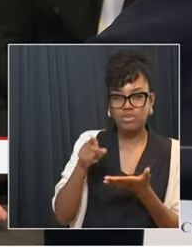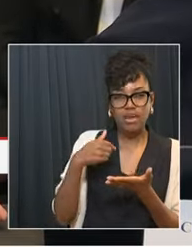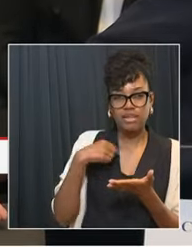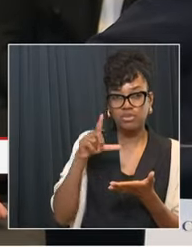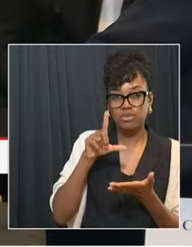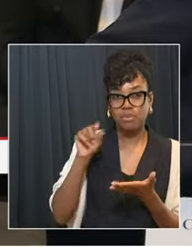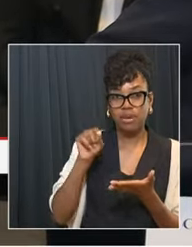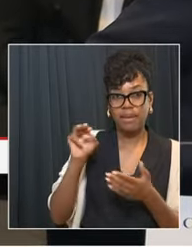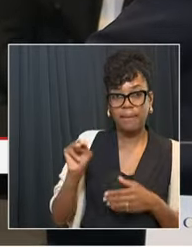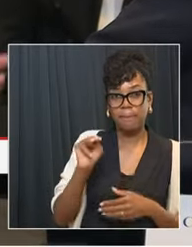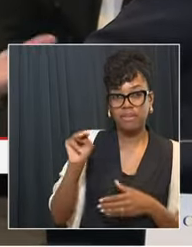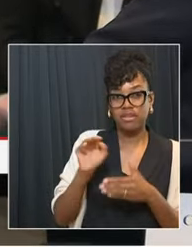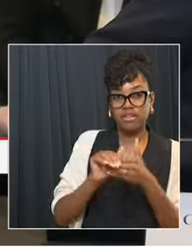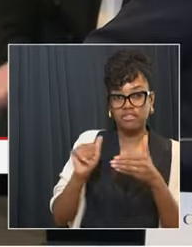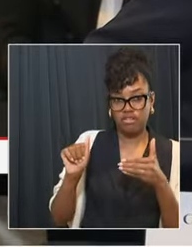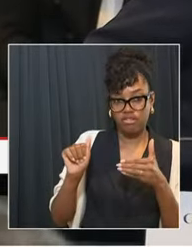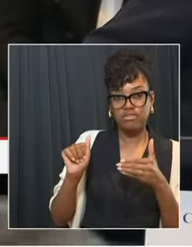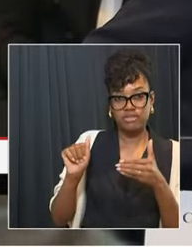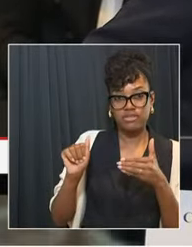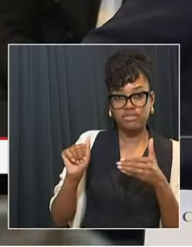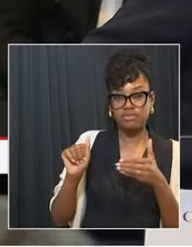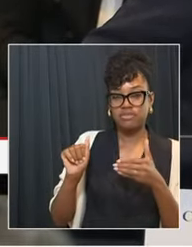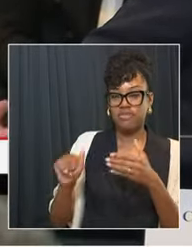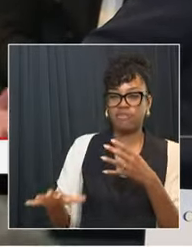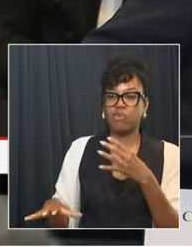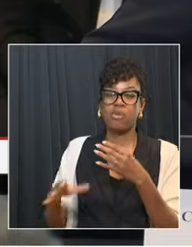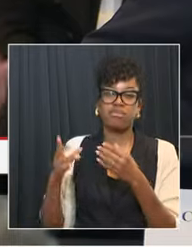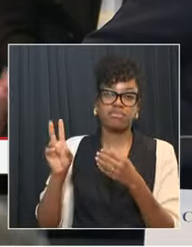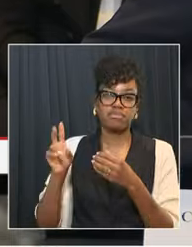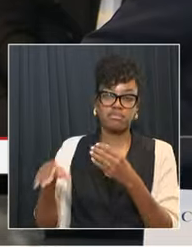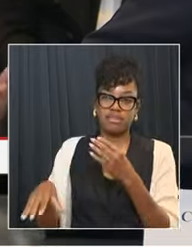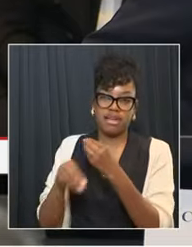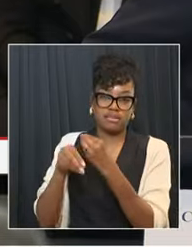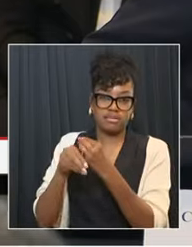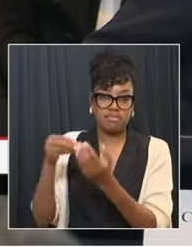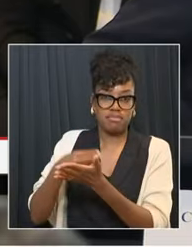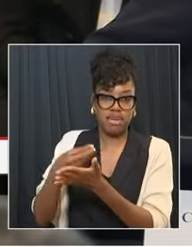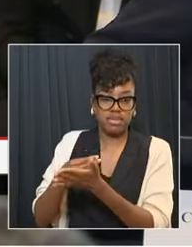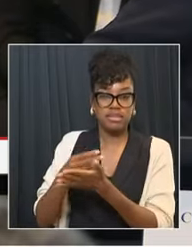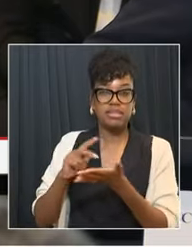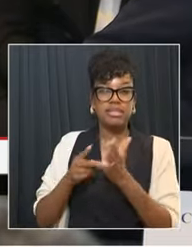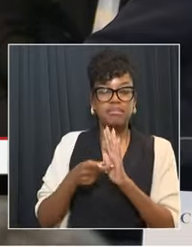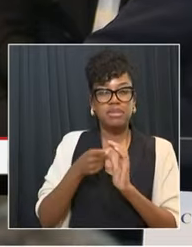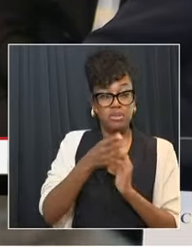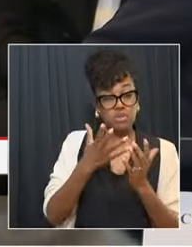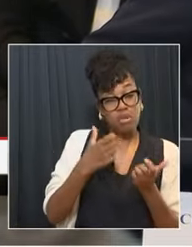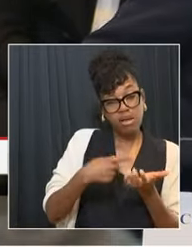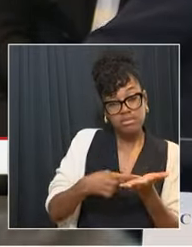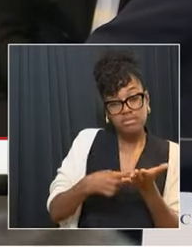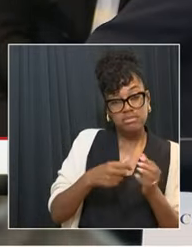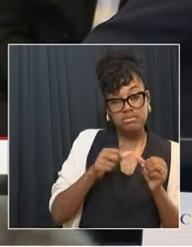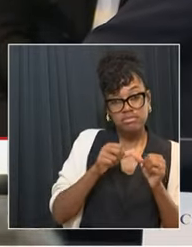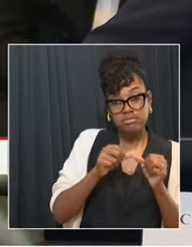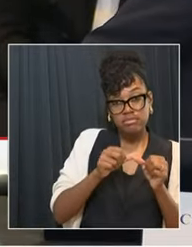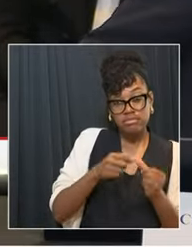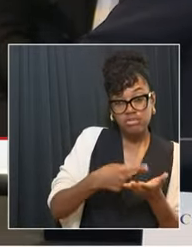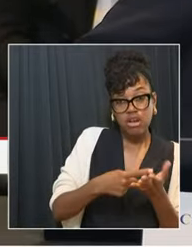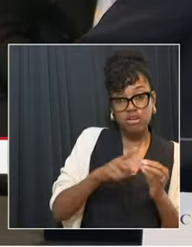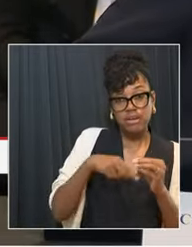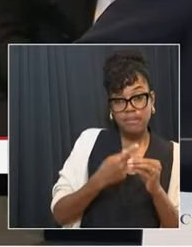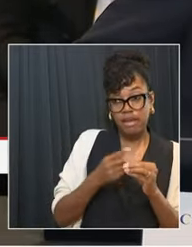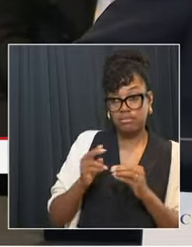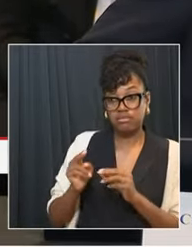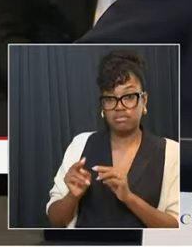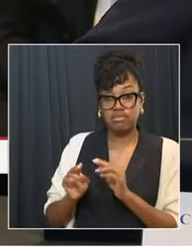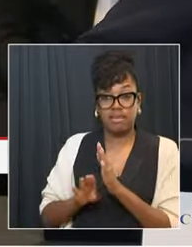no longer there. That's right. And so here you, I'm wanting to continue to have conversations around development of Kennedy Street. Correct. Yes. Yes.